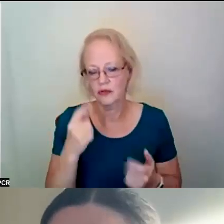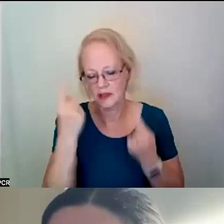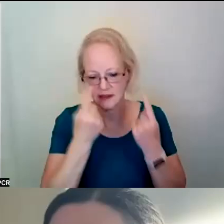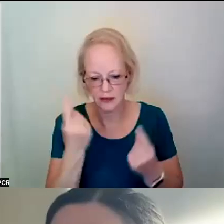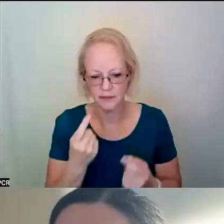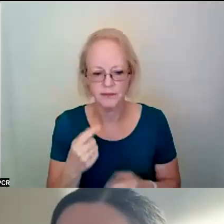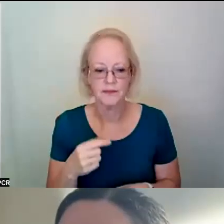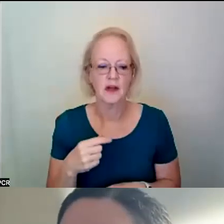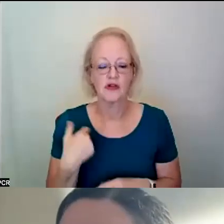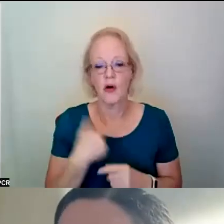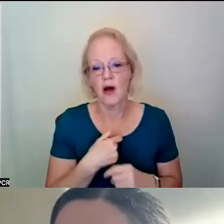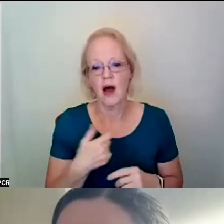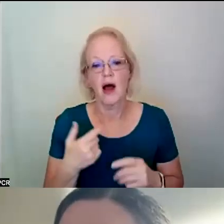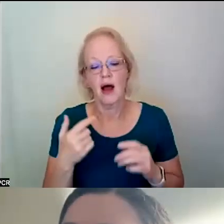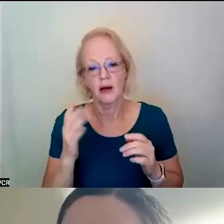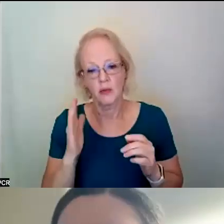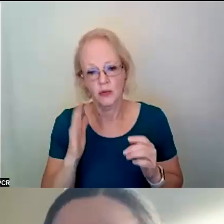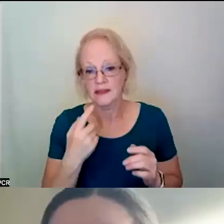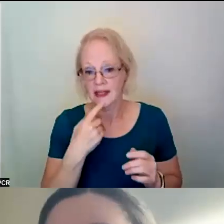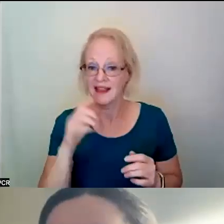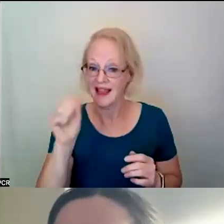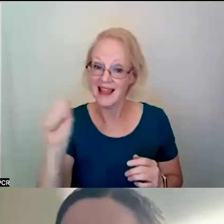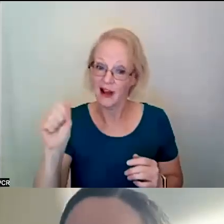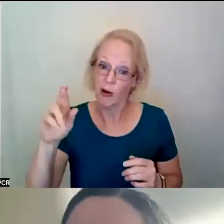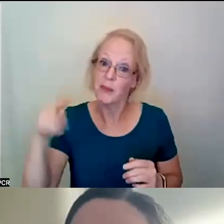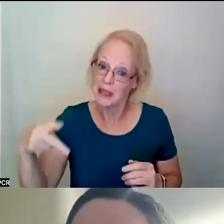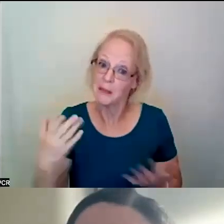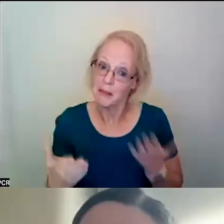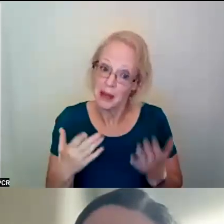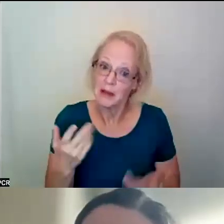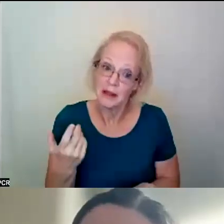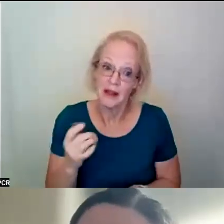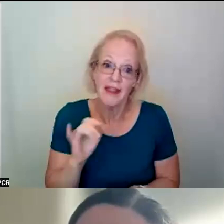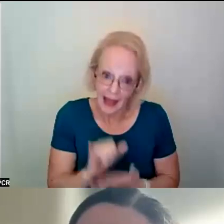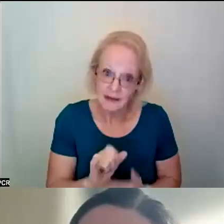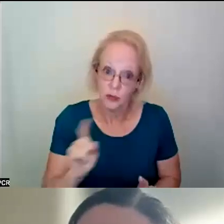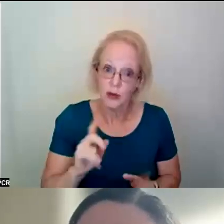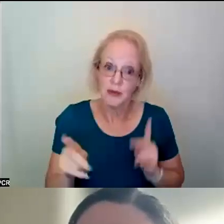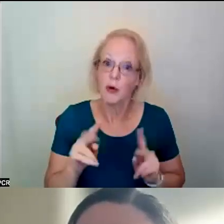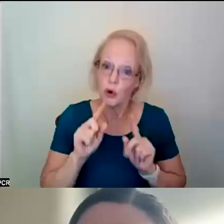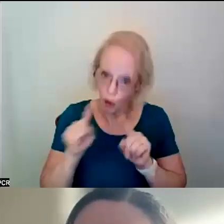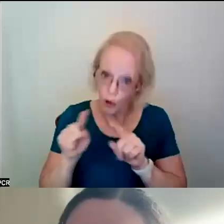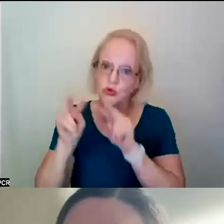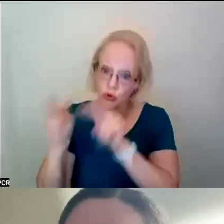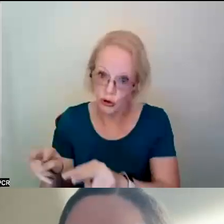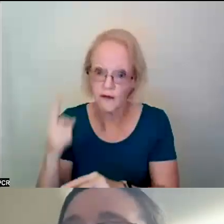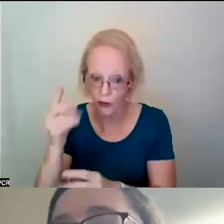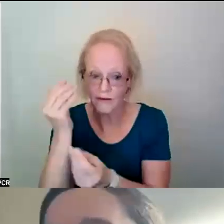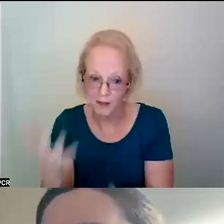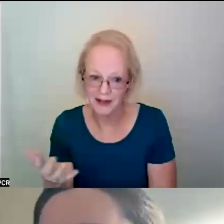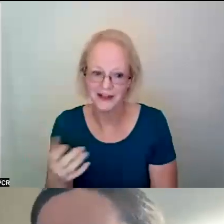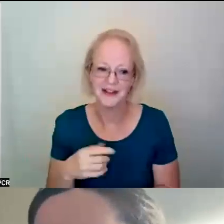by saying that the AARP site might be a good place to consider looking for information. Thank you for that.